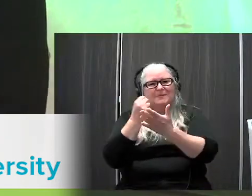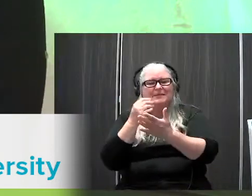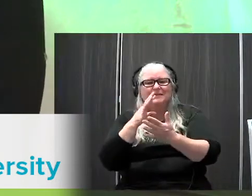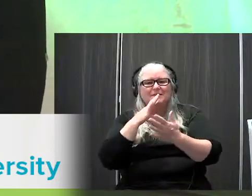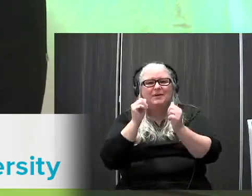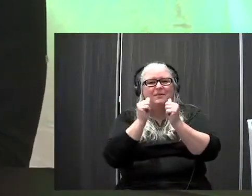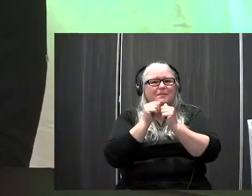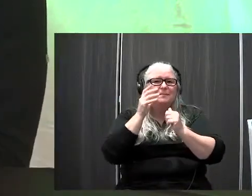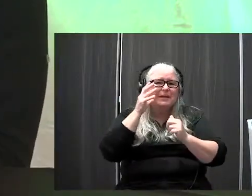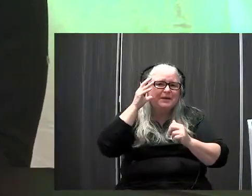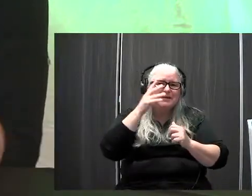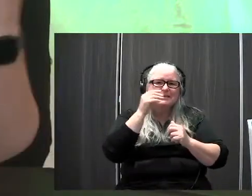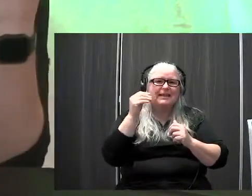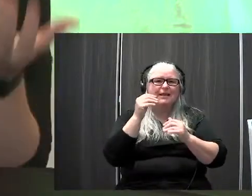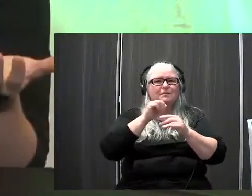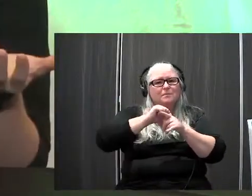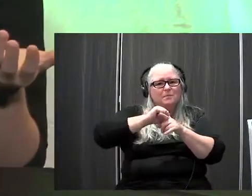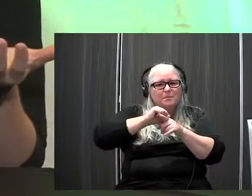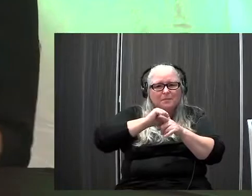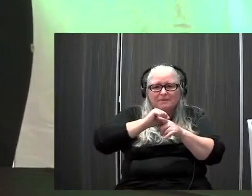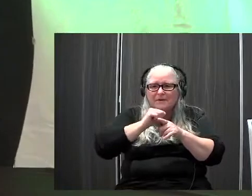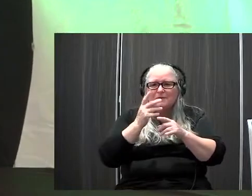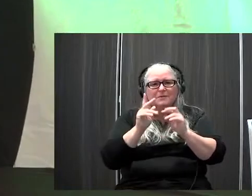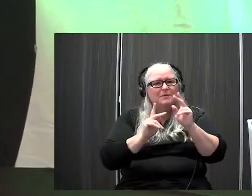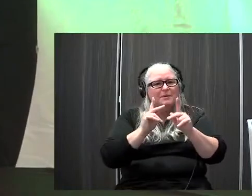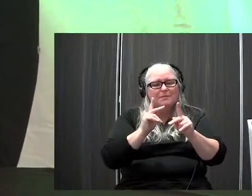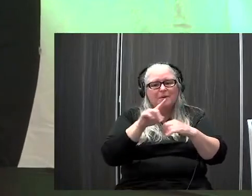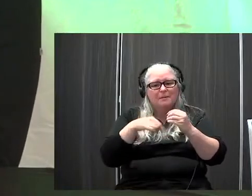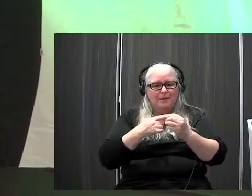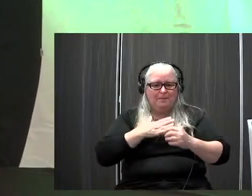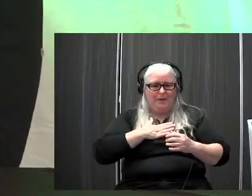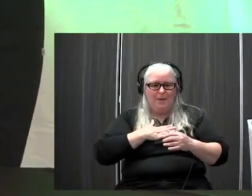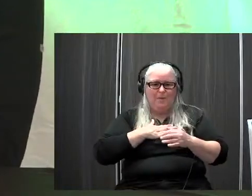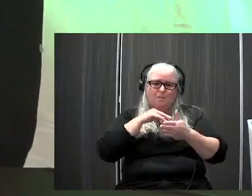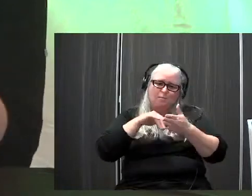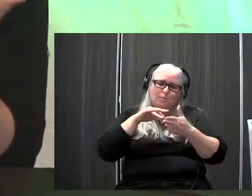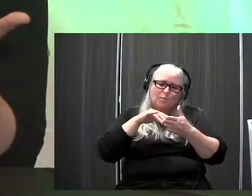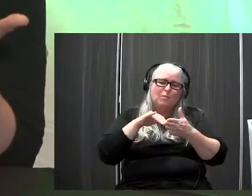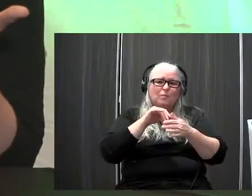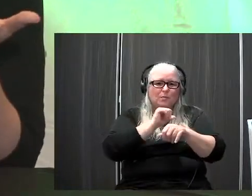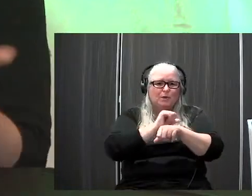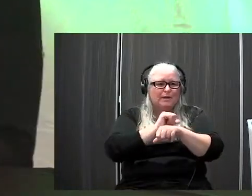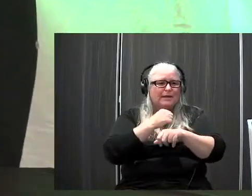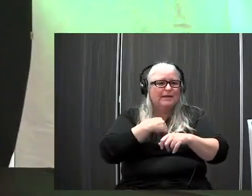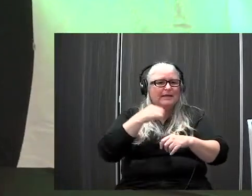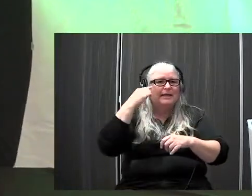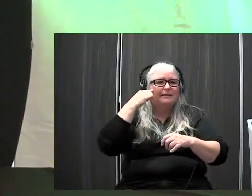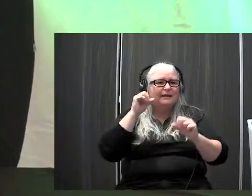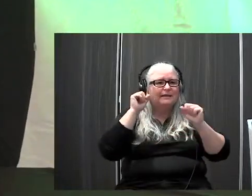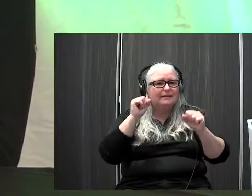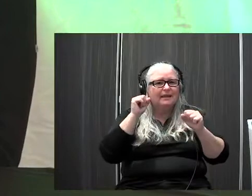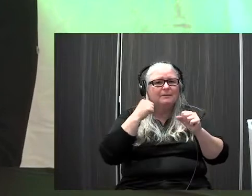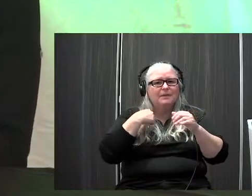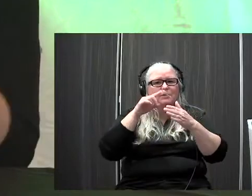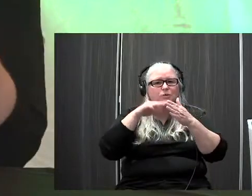parents and professionals about the work that I've been doing. I think that this checklist can be really beneficial to a lot of students with